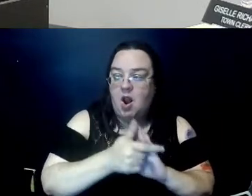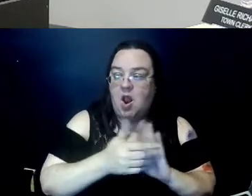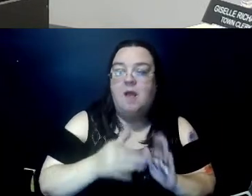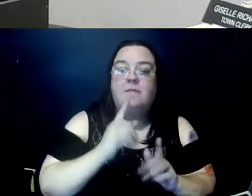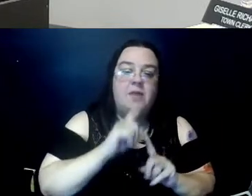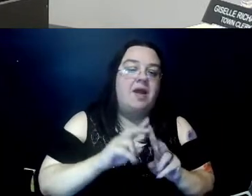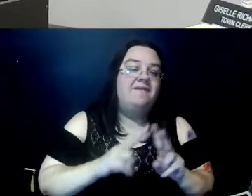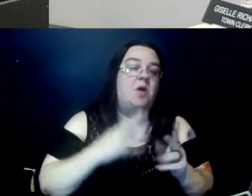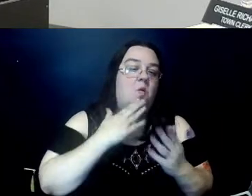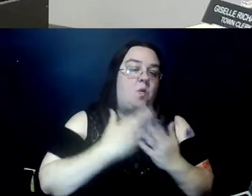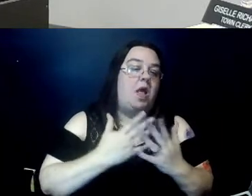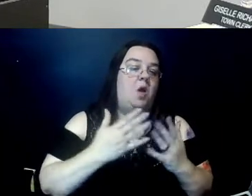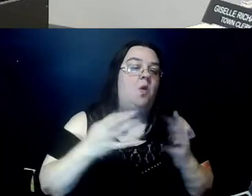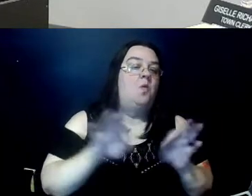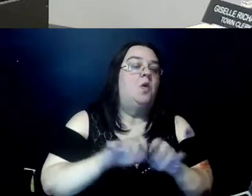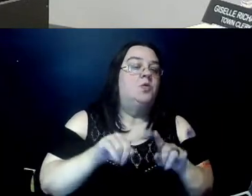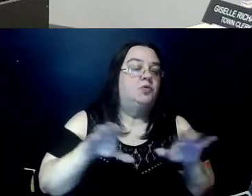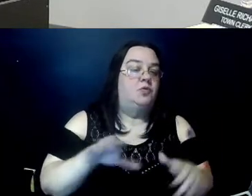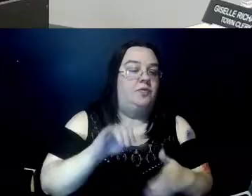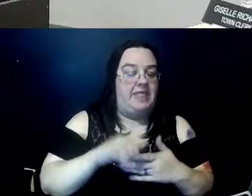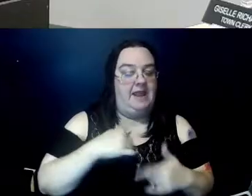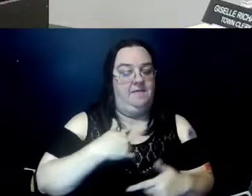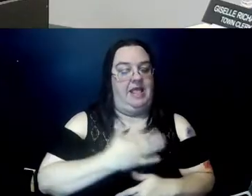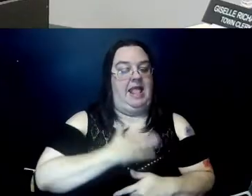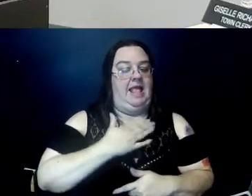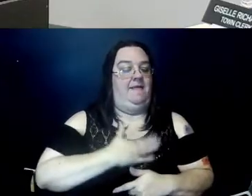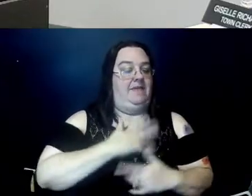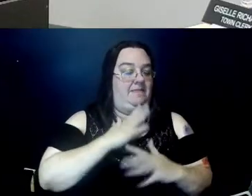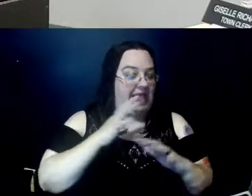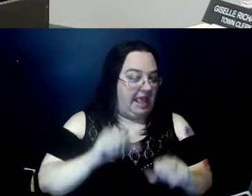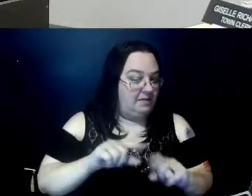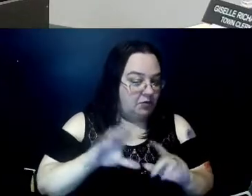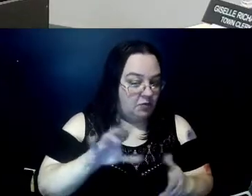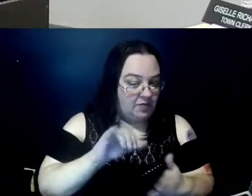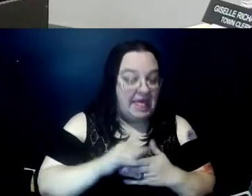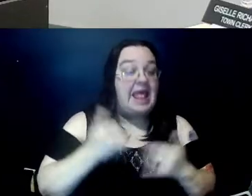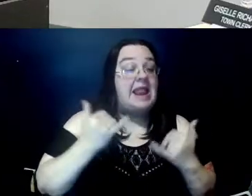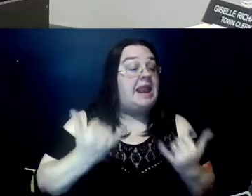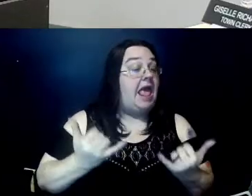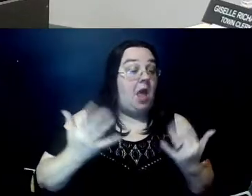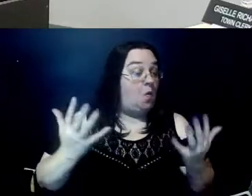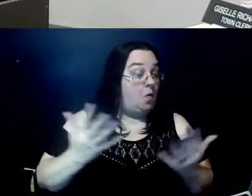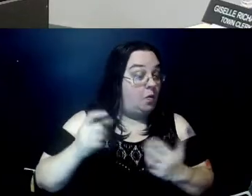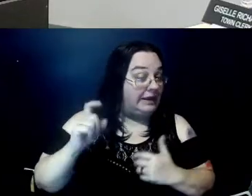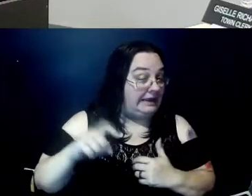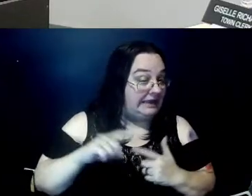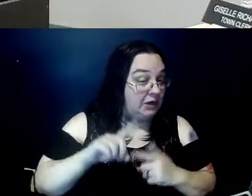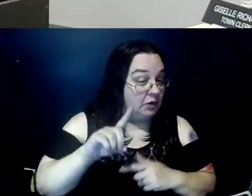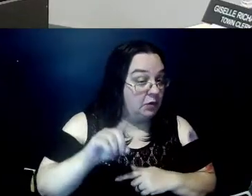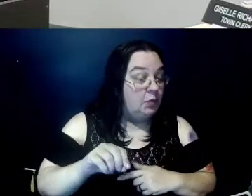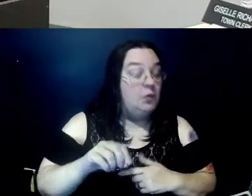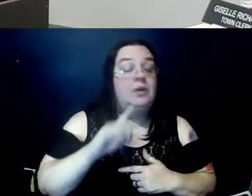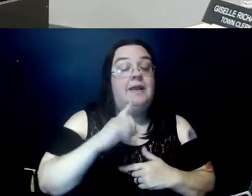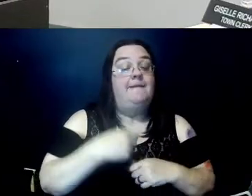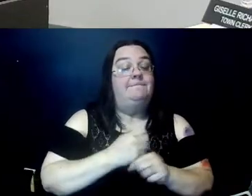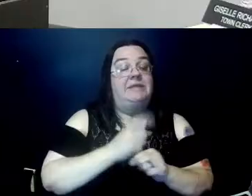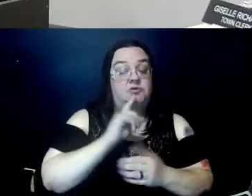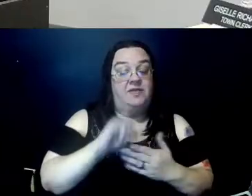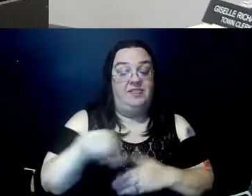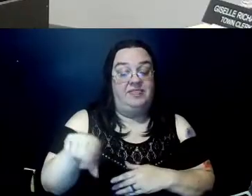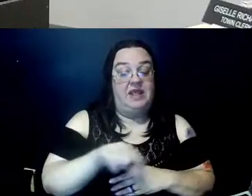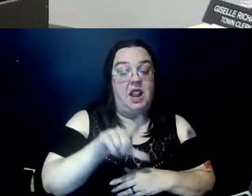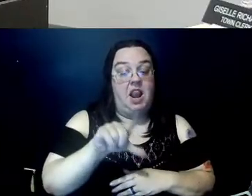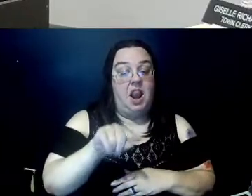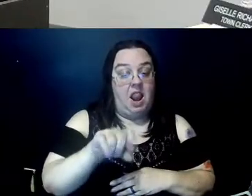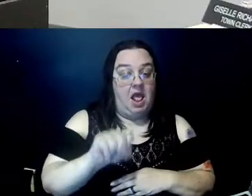So I'm so happy that I was able to do it. What we need to do now is make sure that these lots